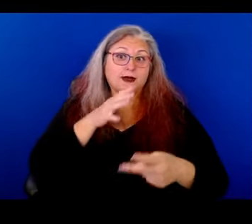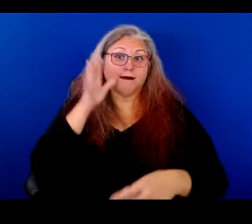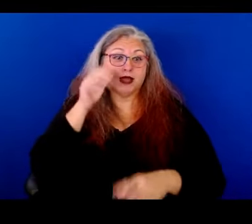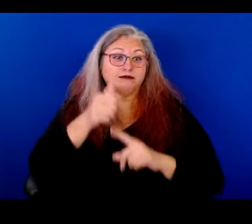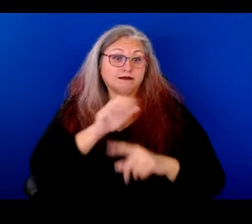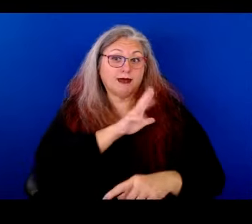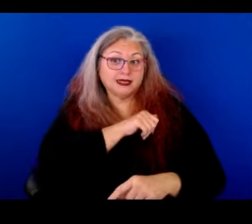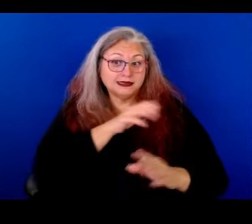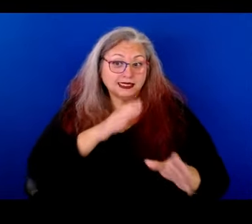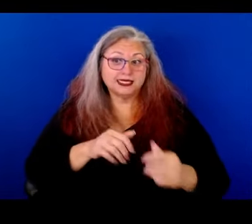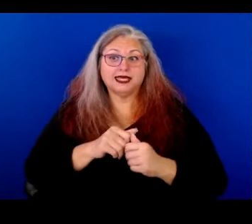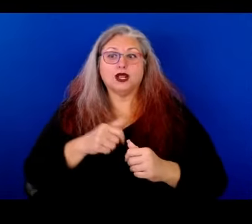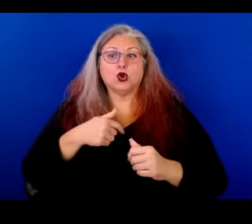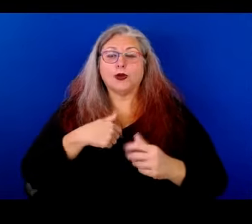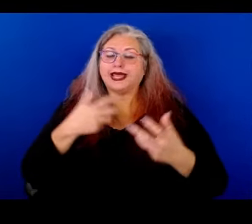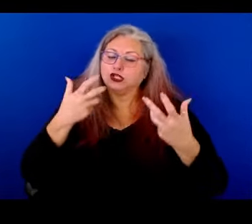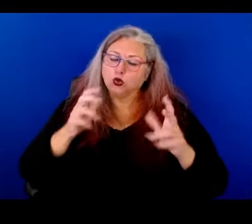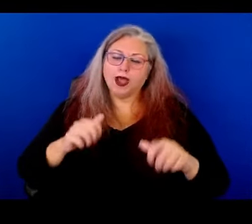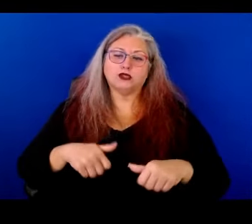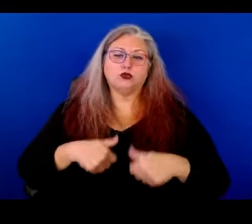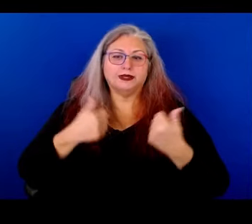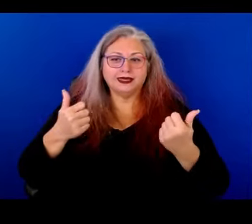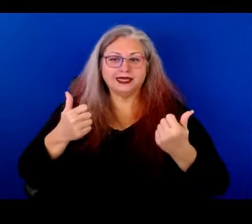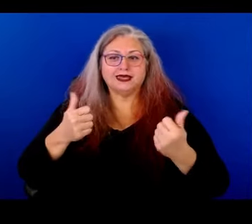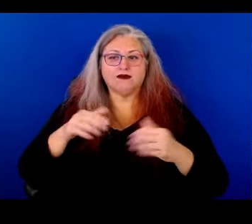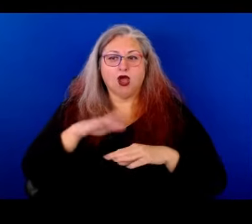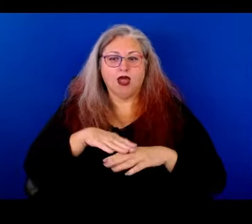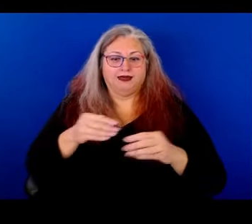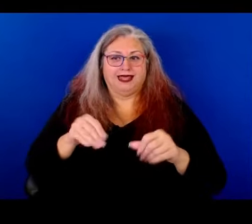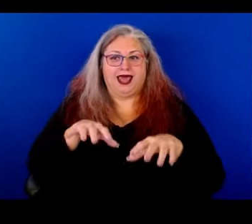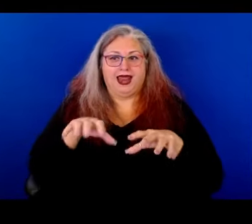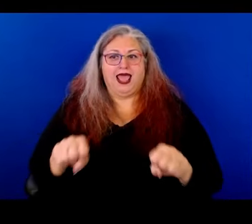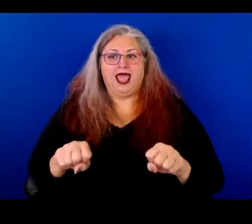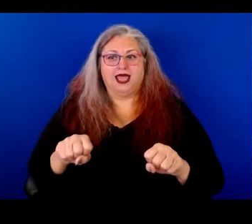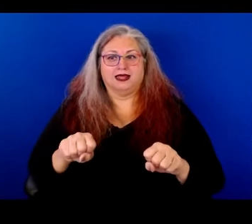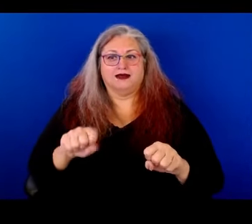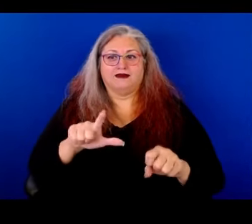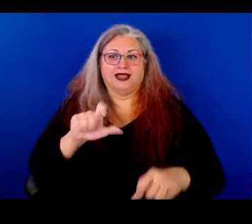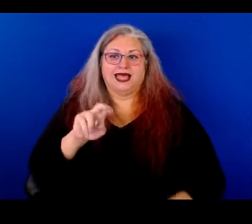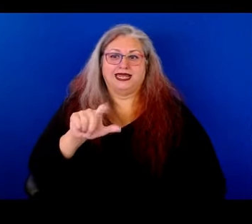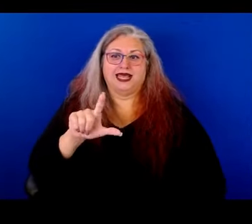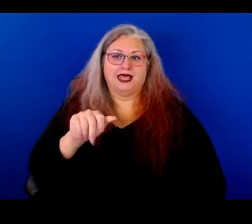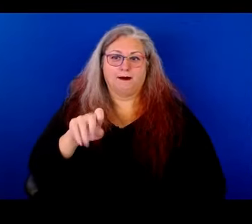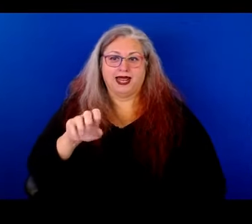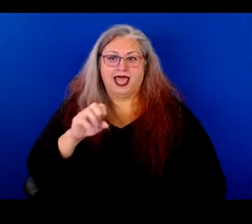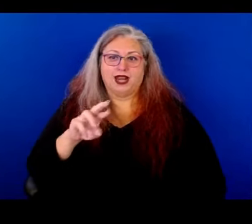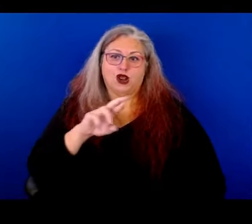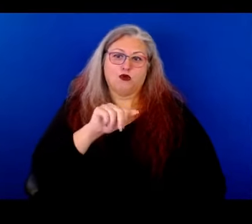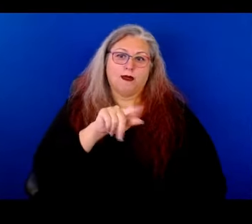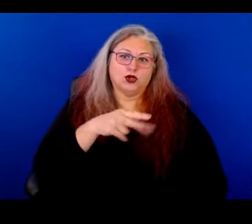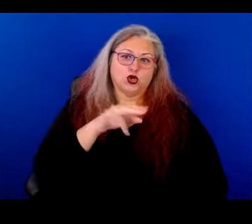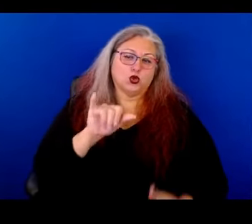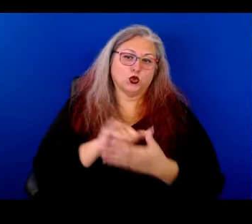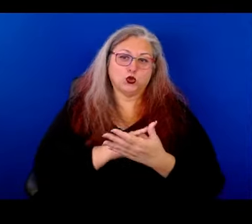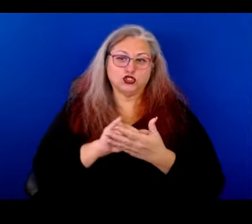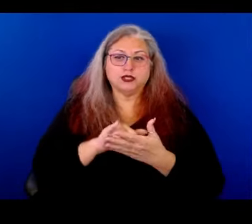parents were Palestinian. We don't want to live on, you know, the occupied land of the Lenape and Ramapo,